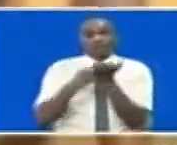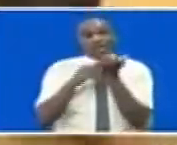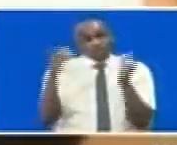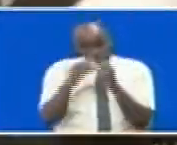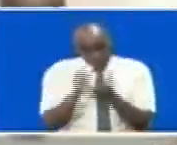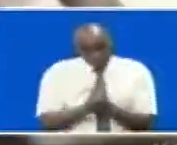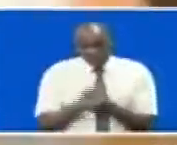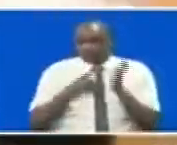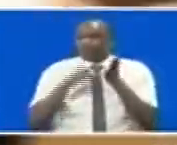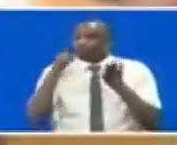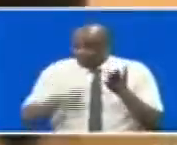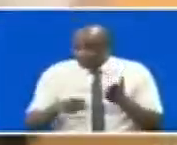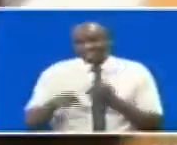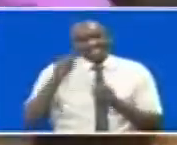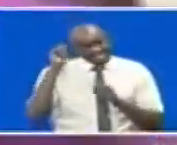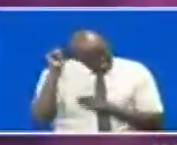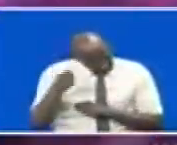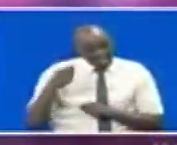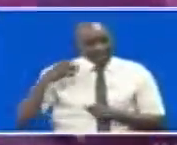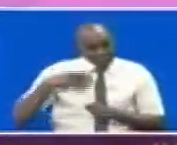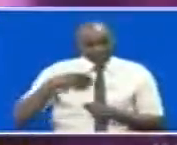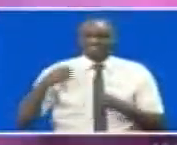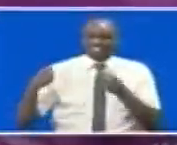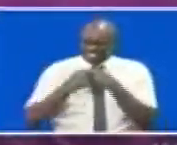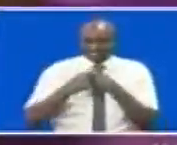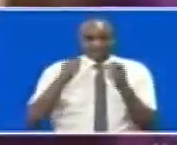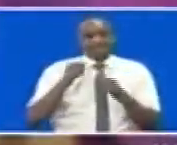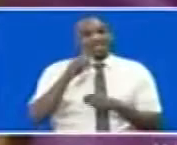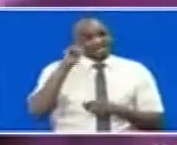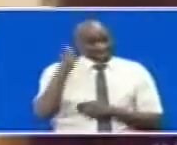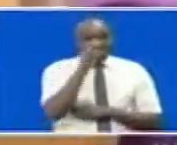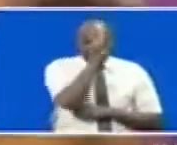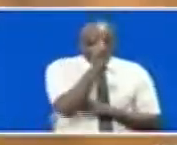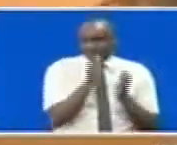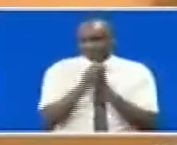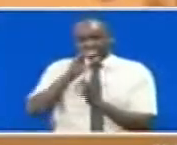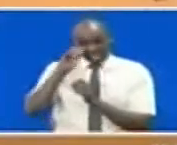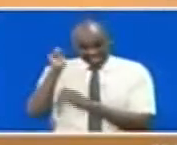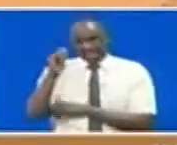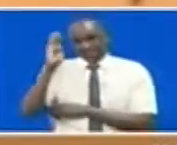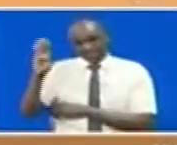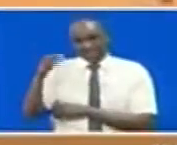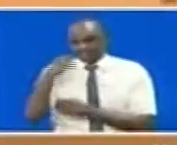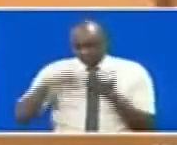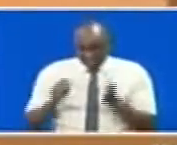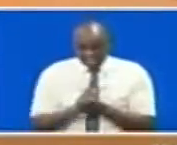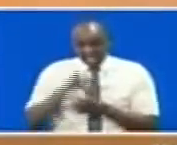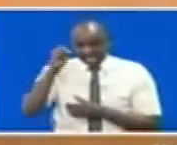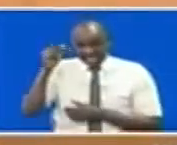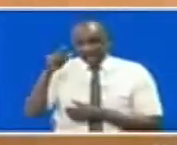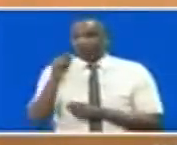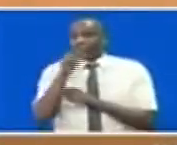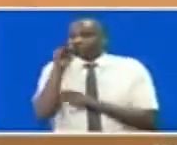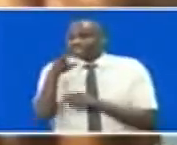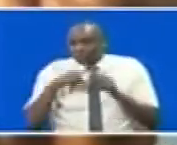an indication of why Kenyan will be against Kenyan B, and Ngebe, as they say it in Kalenjin, will no more be the